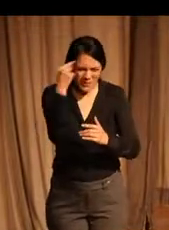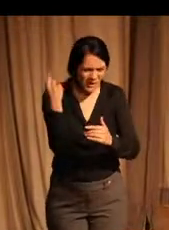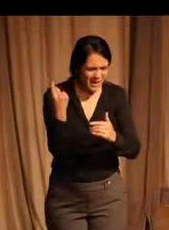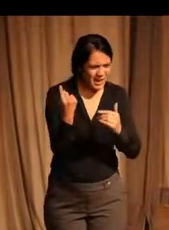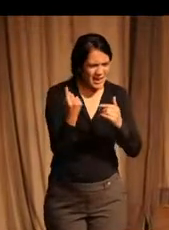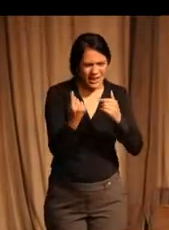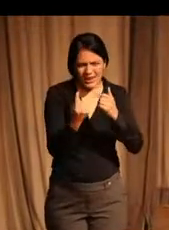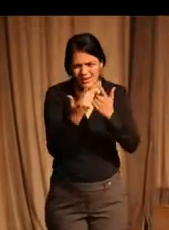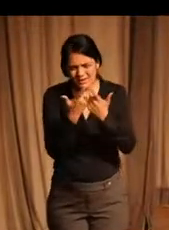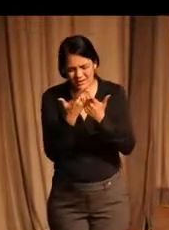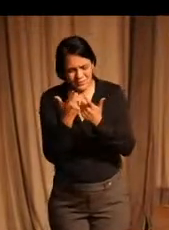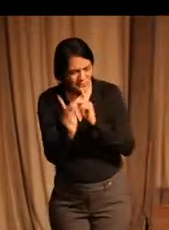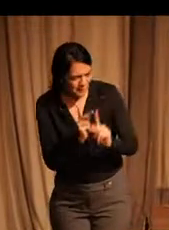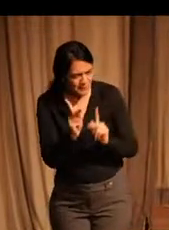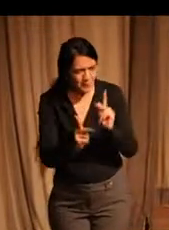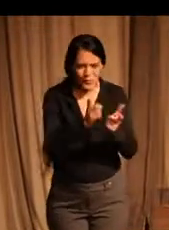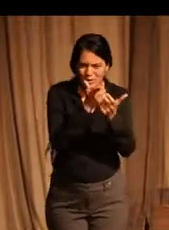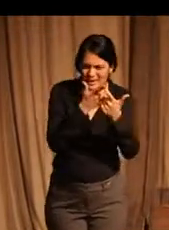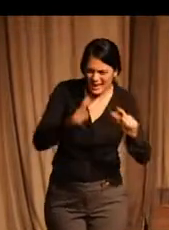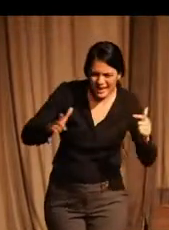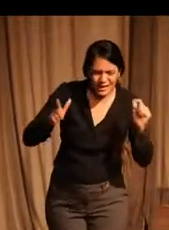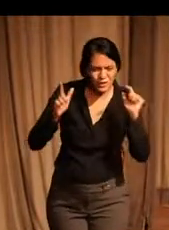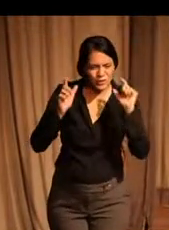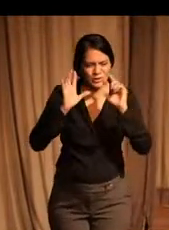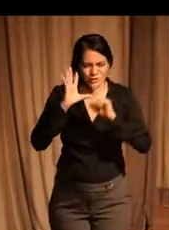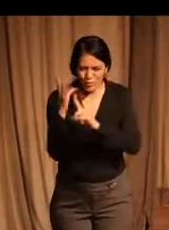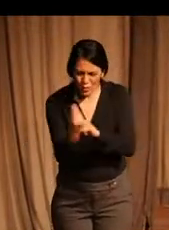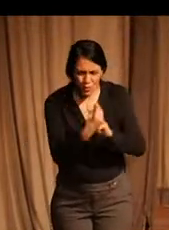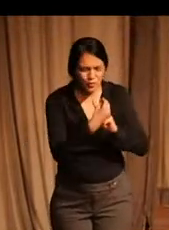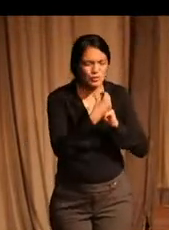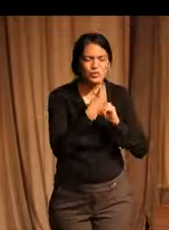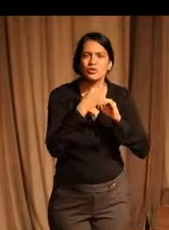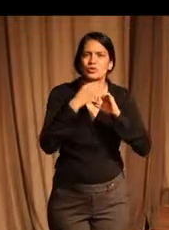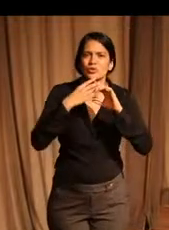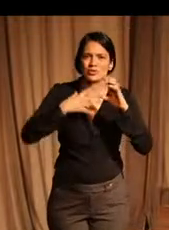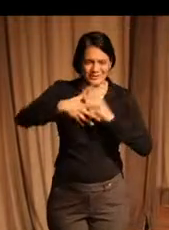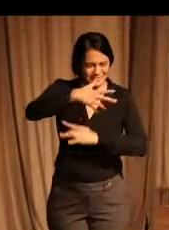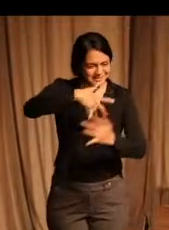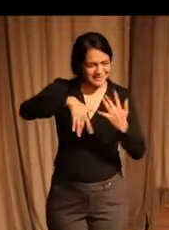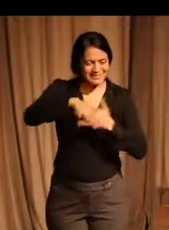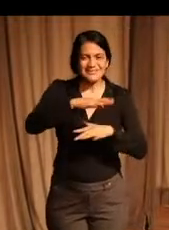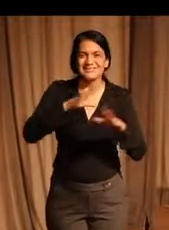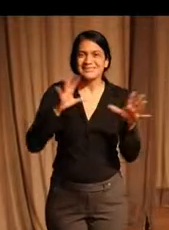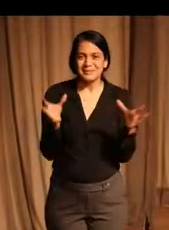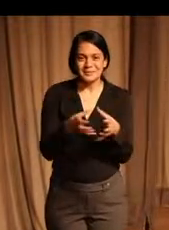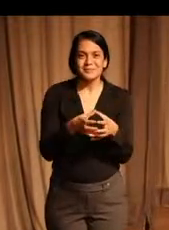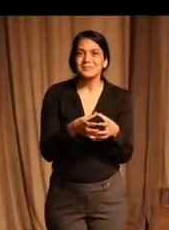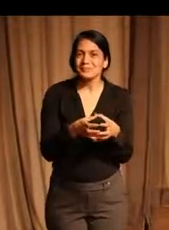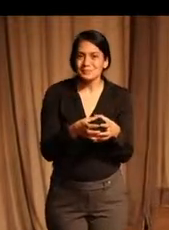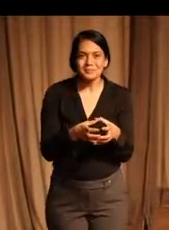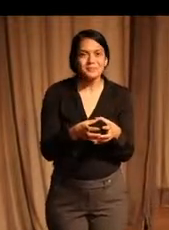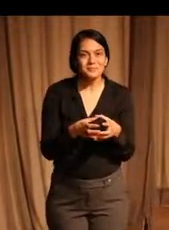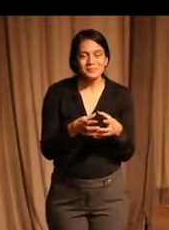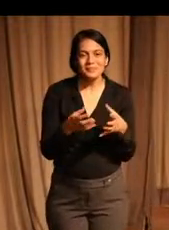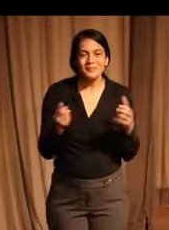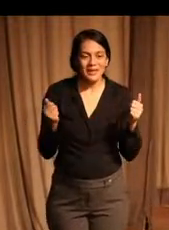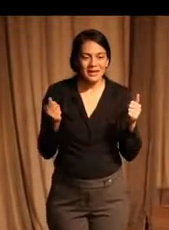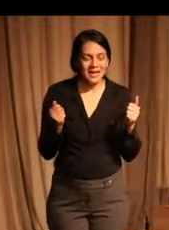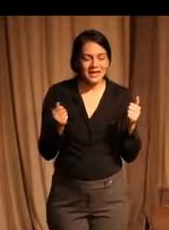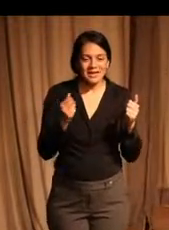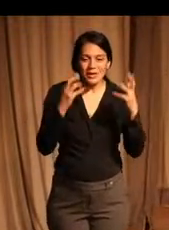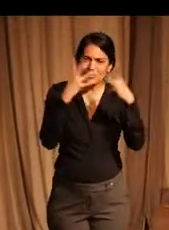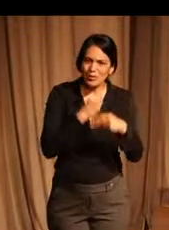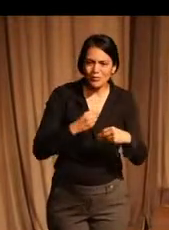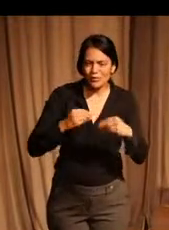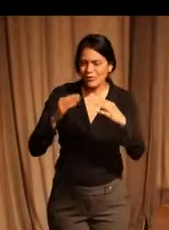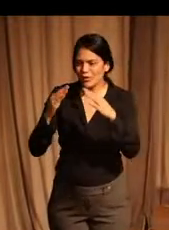Blackness and language and again, I get back to the visual, right, of, you know, the colors of the houses, of the,